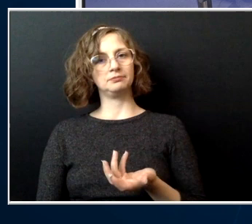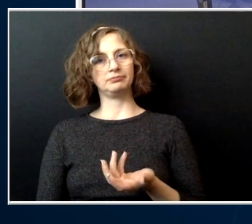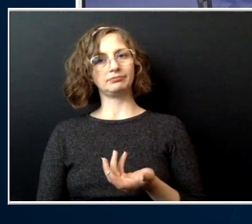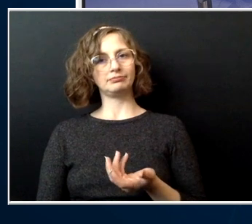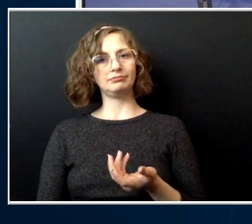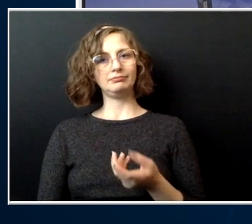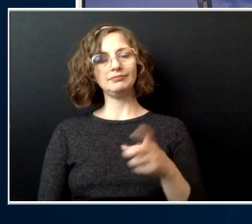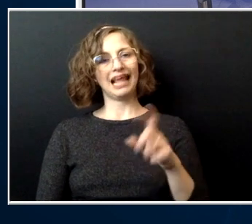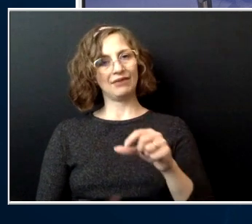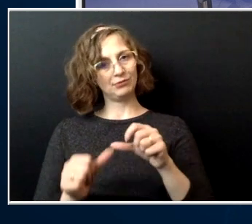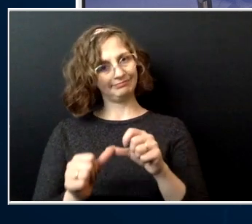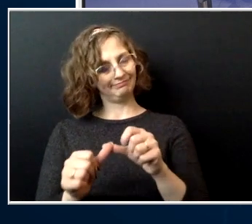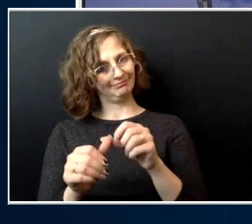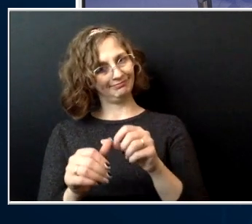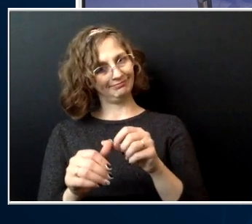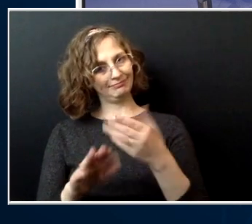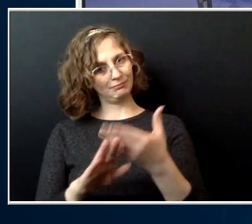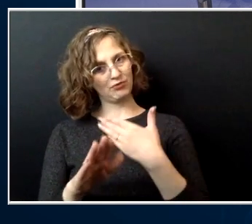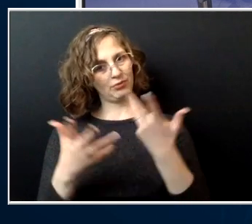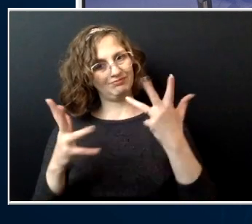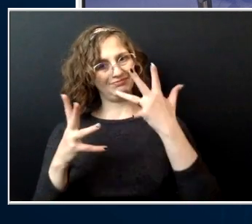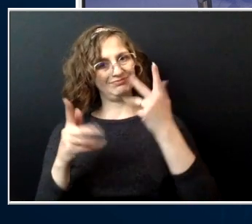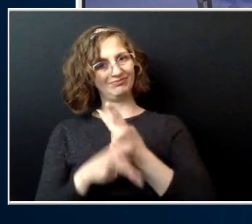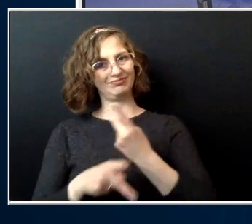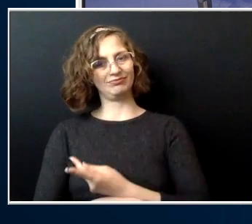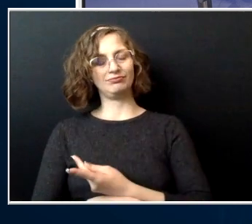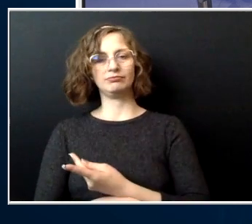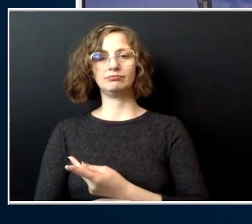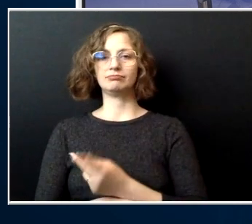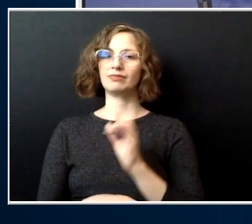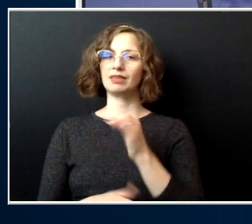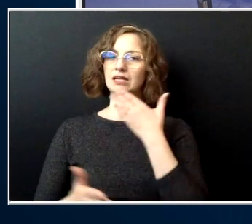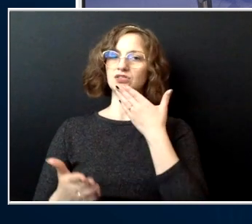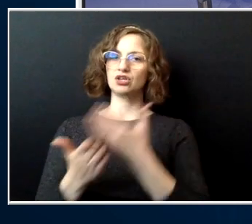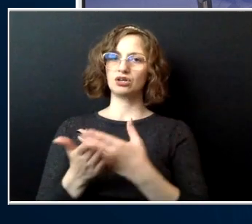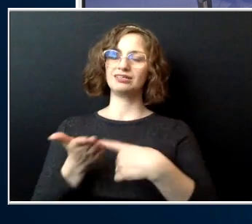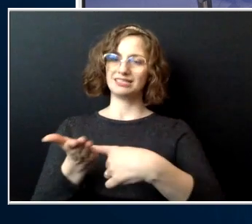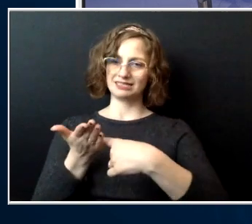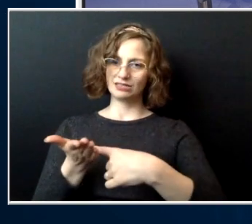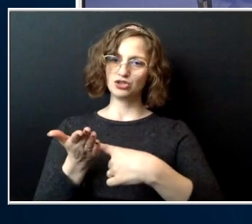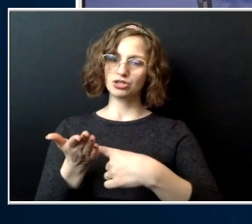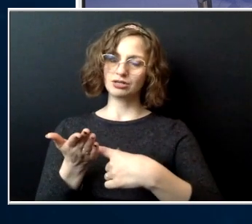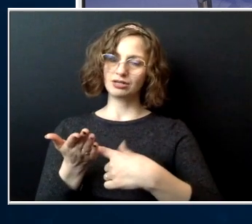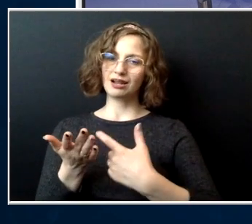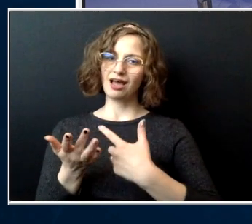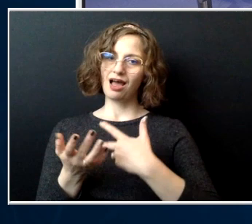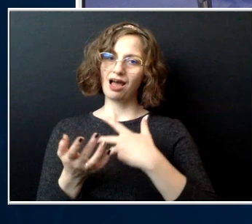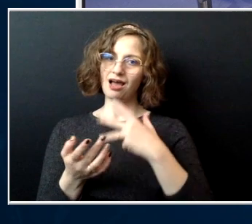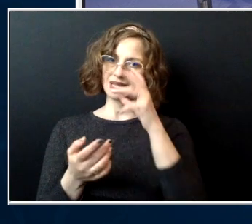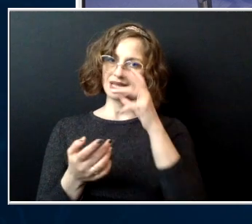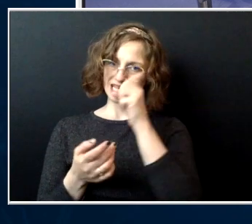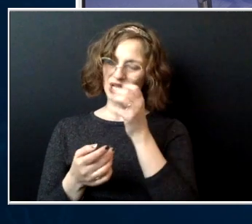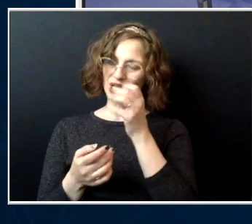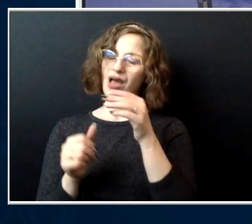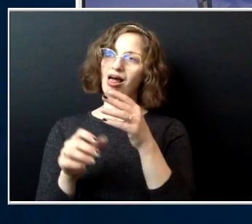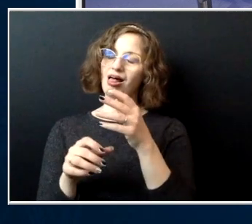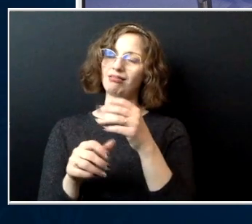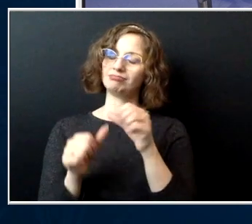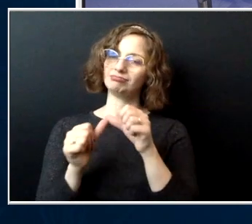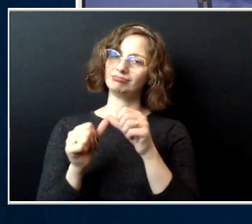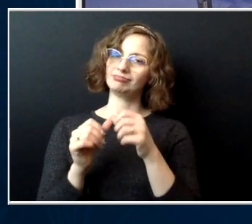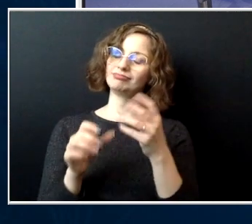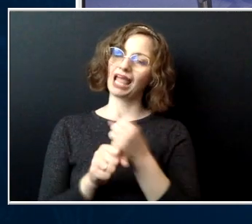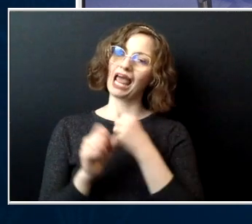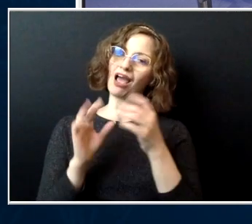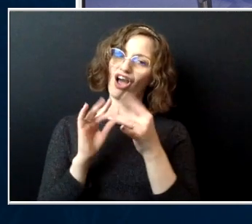out. Alexis. Such a good discussion, and we're going to, I'm guessing, keep getting comments and questions throughout the day